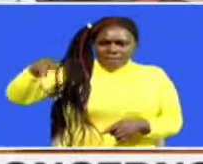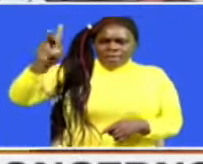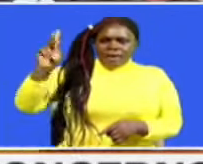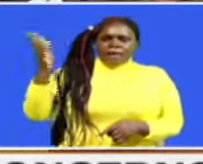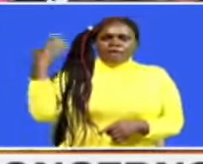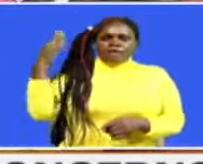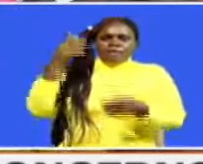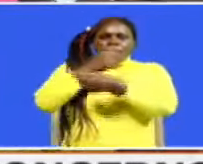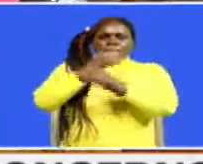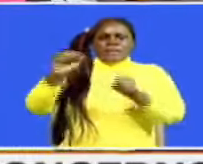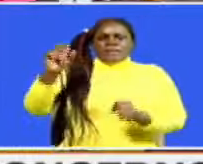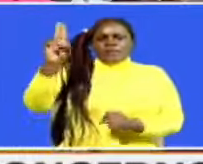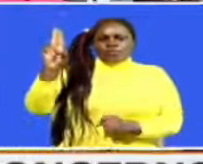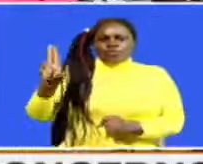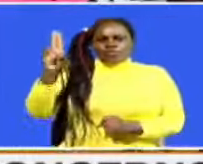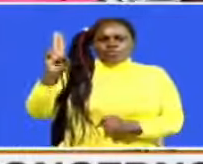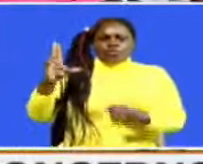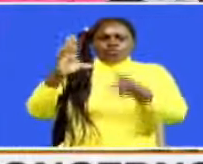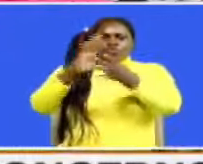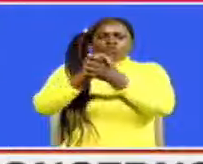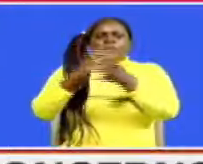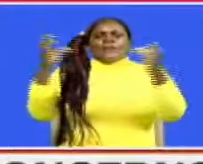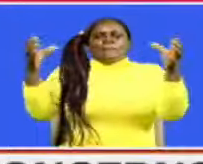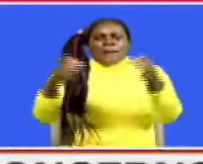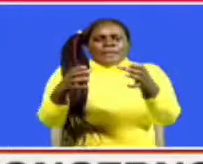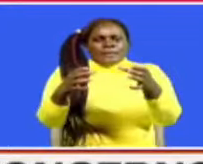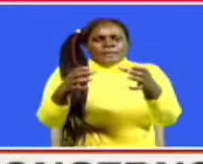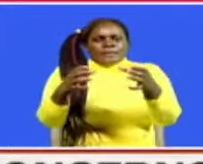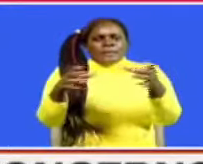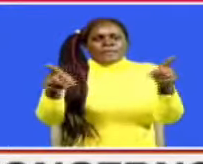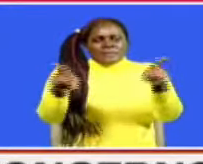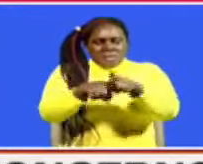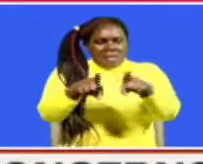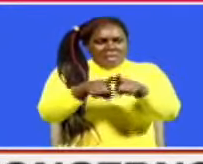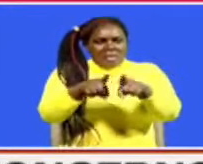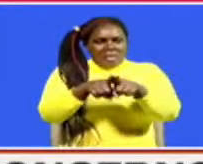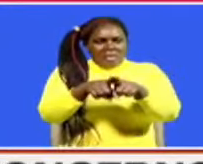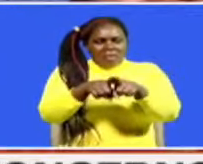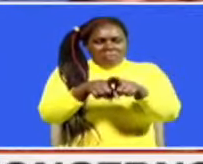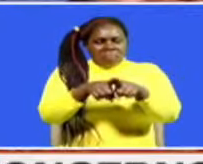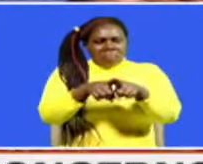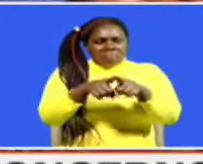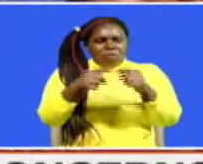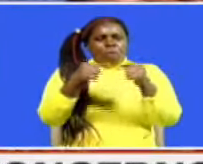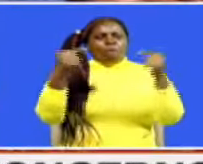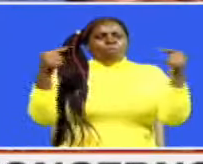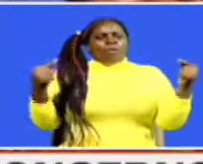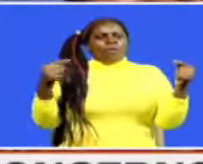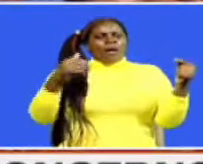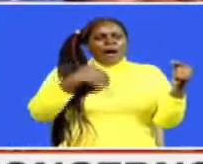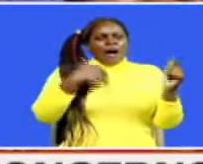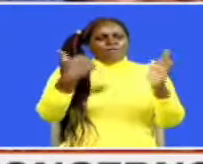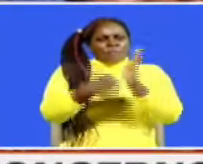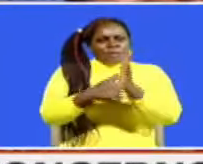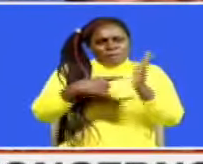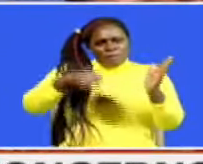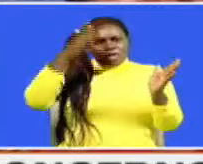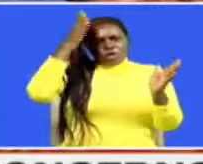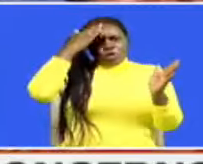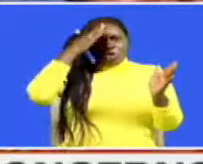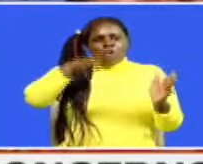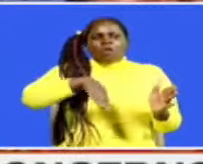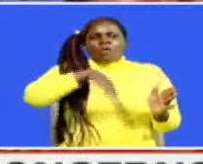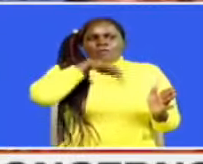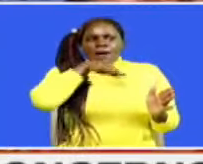Former President Uhuru Kenyatta's Jubilee Party, the latest to depart from the report. We are in a crisis, and I know